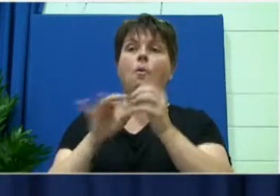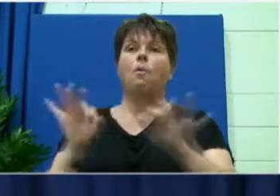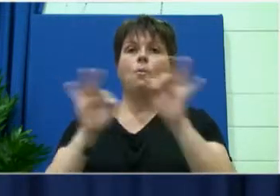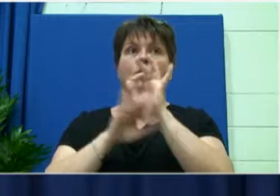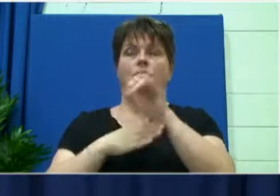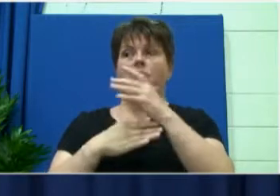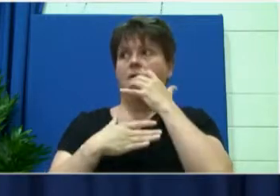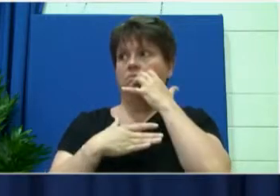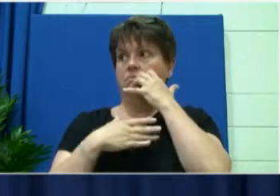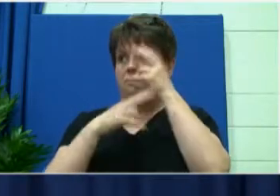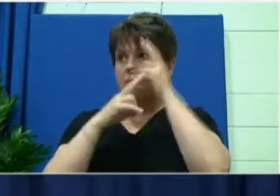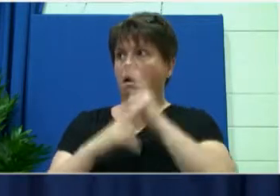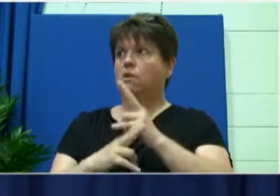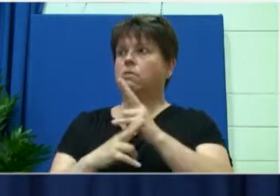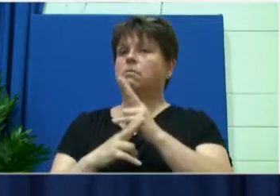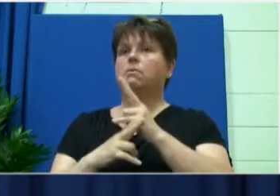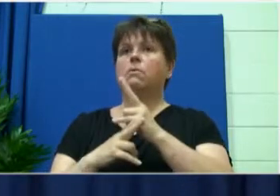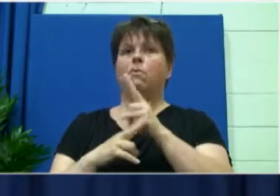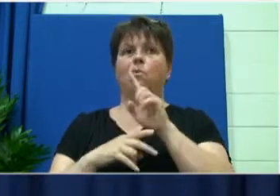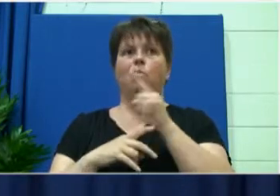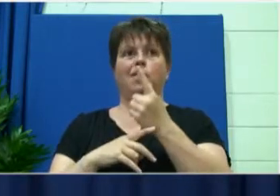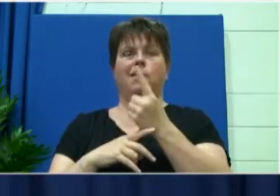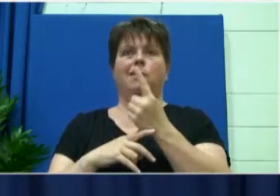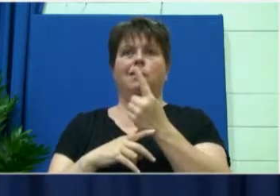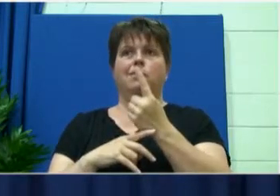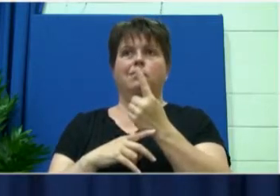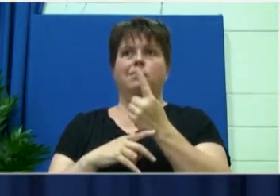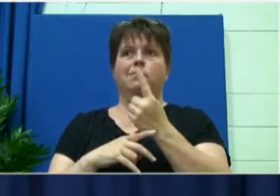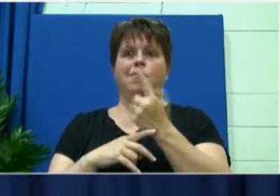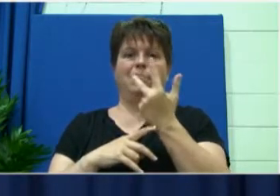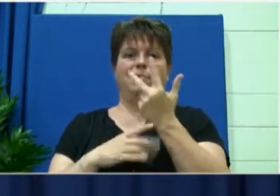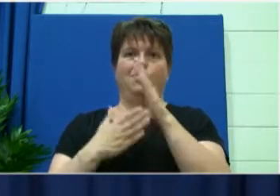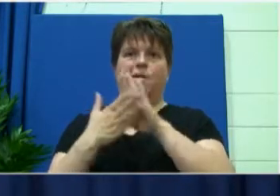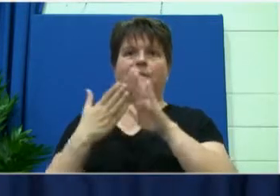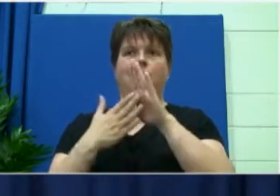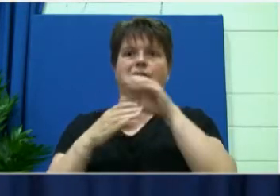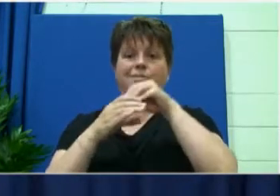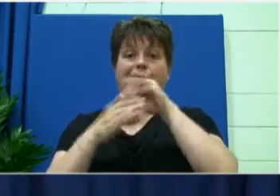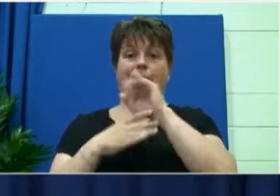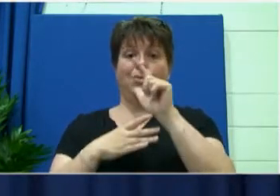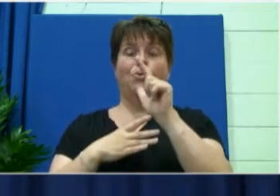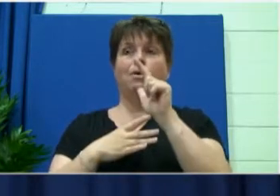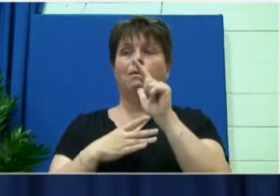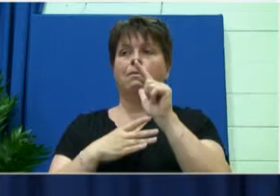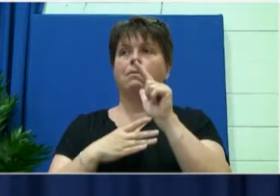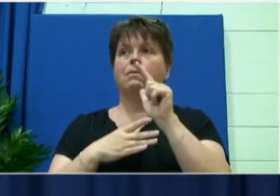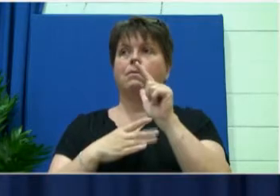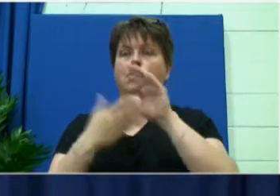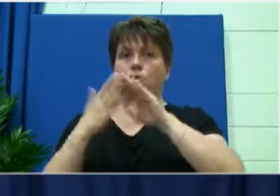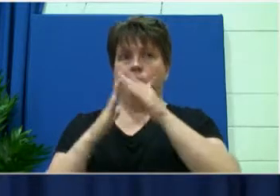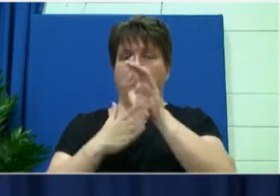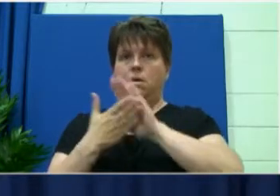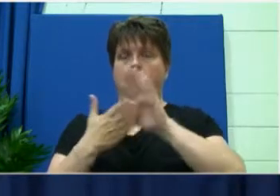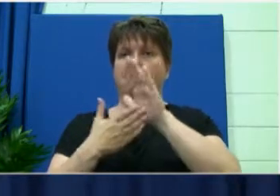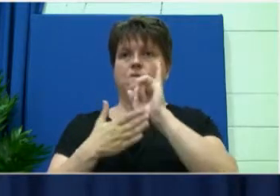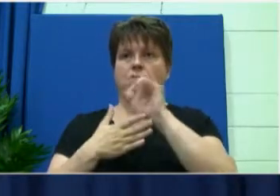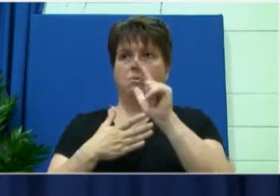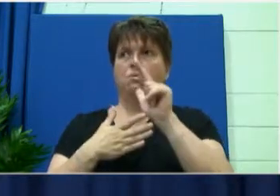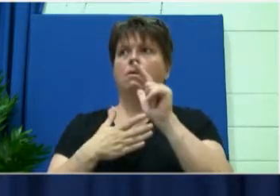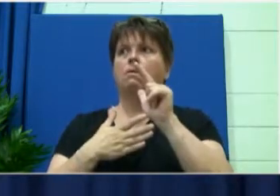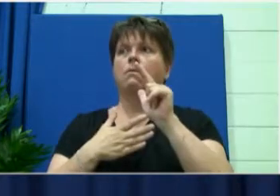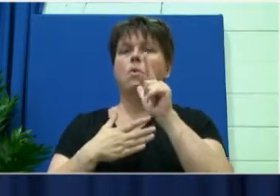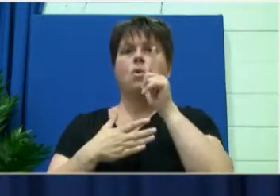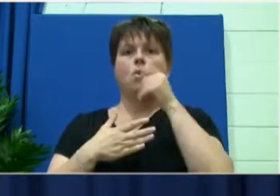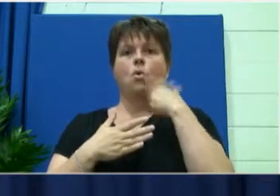this honor is. There's only about 3 colleges within Illinois, community colleges in Illinois,